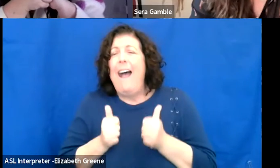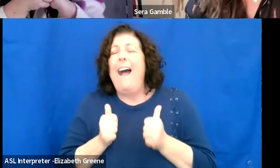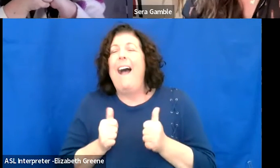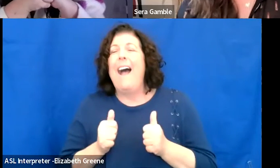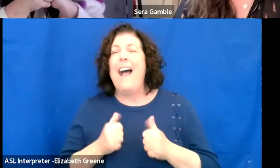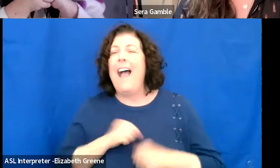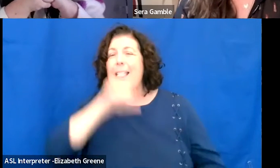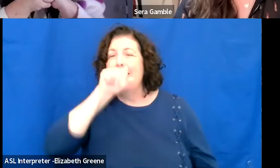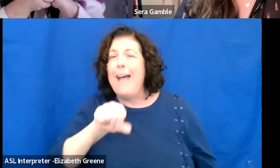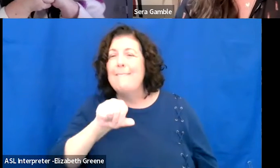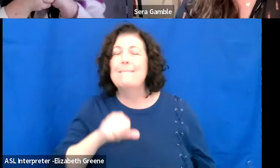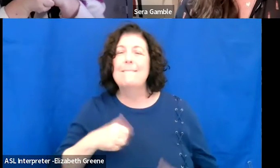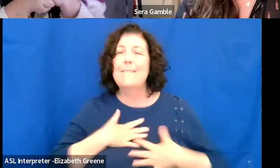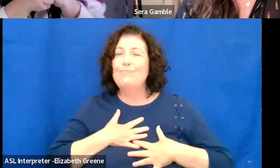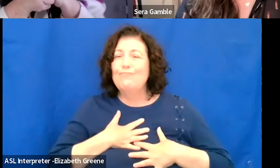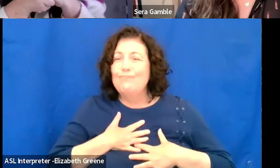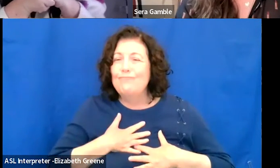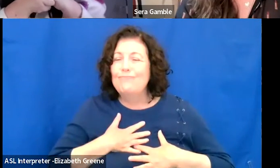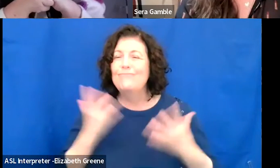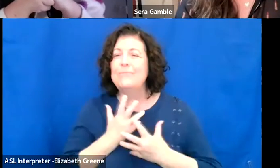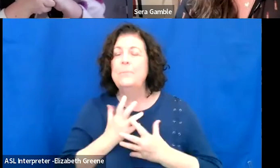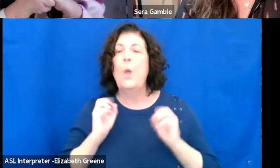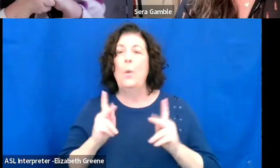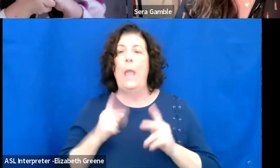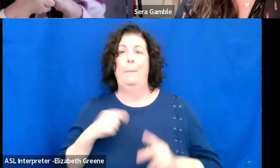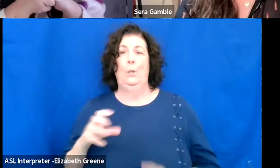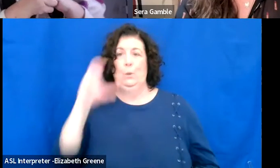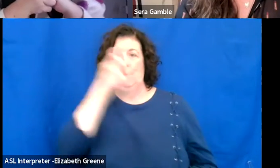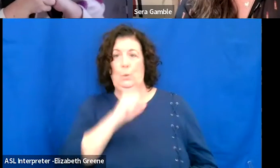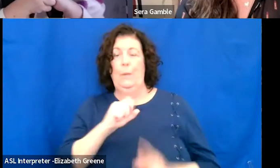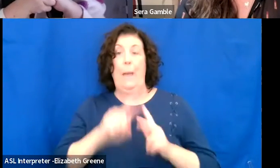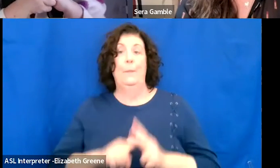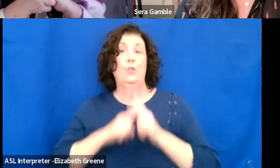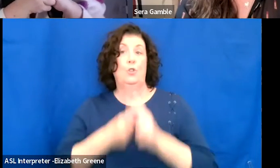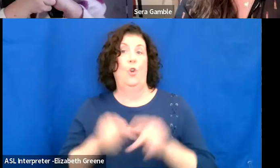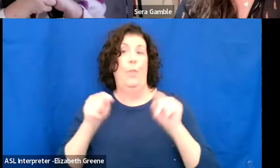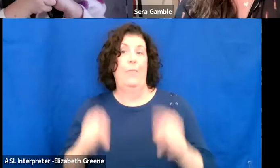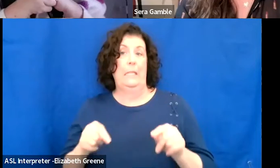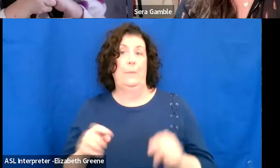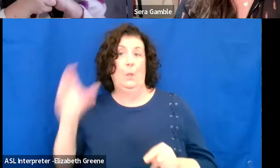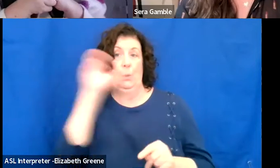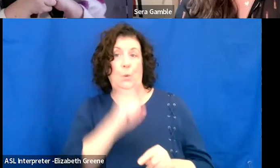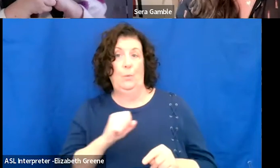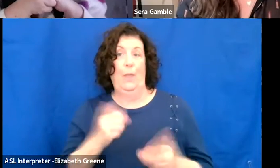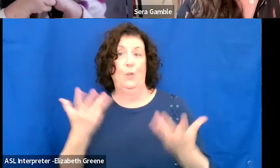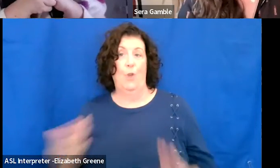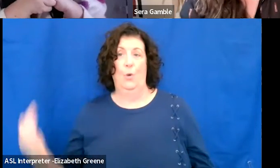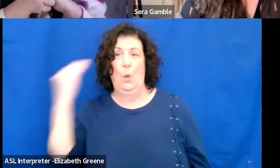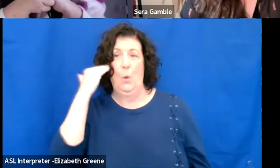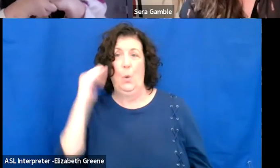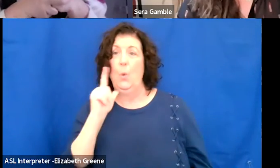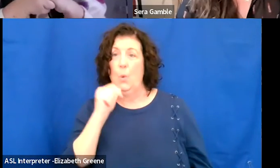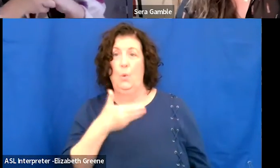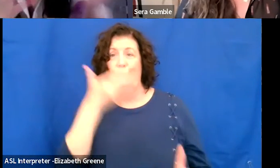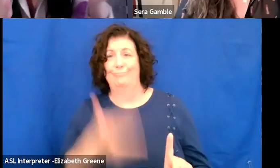love it. I love it. Okay. So we're going to assume, I'm going to start this by assuming that you guys know who the amazing Sera Gamble is